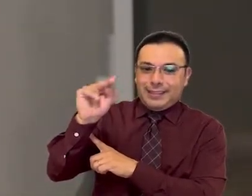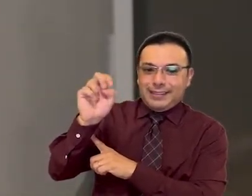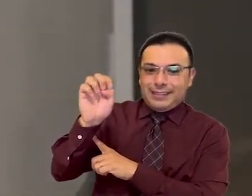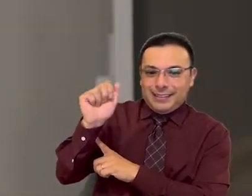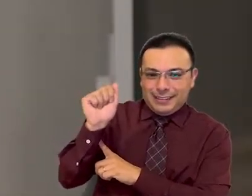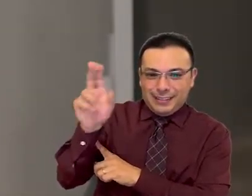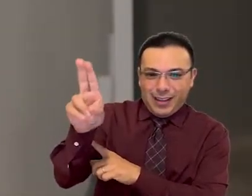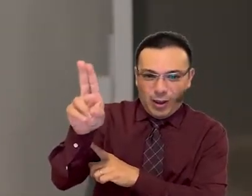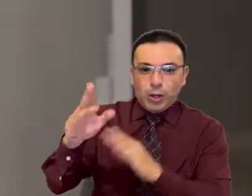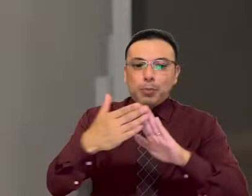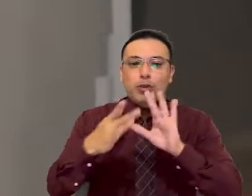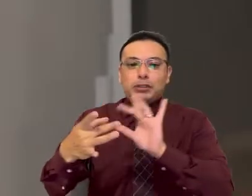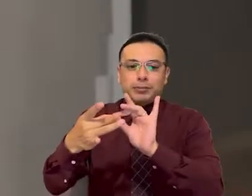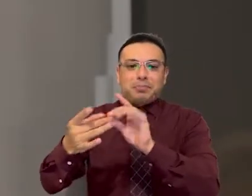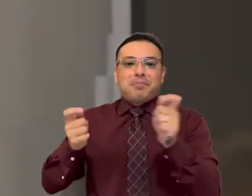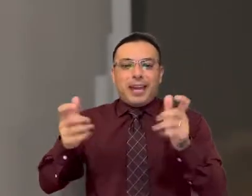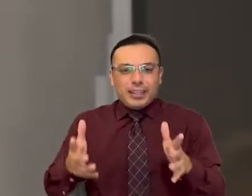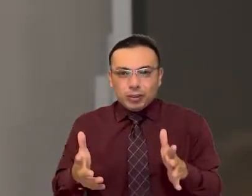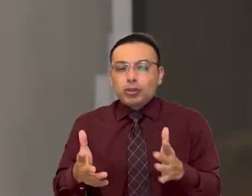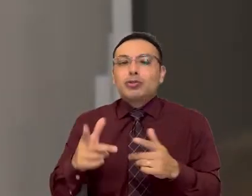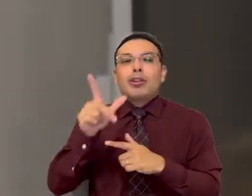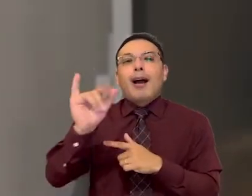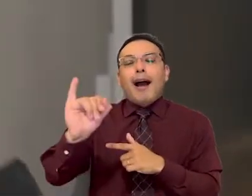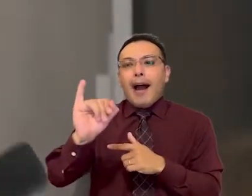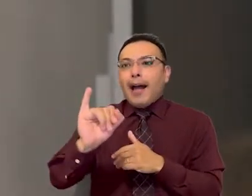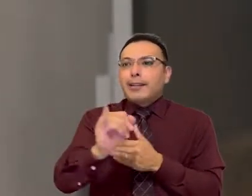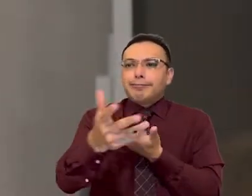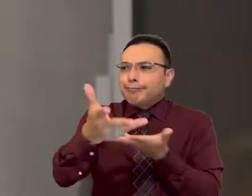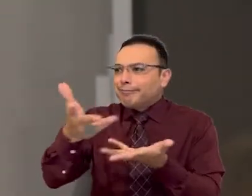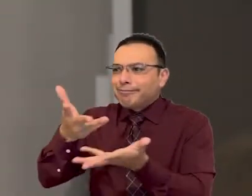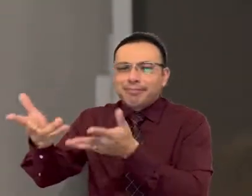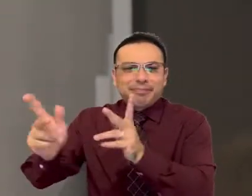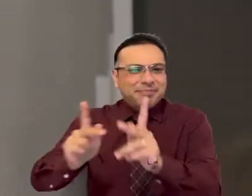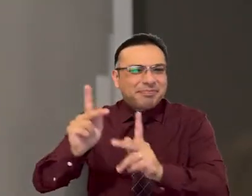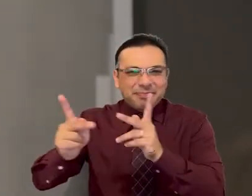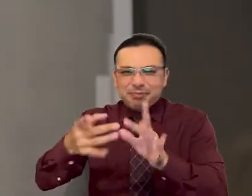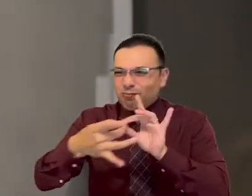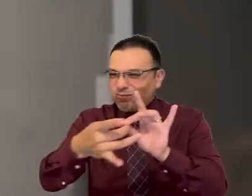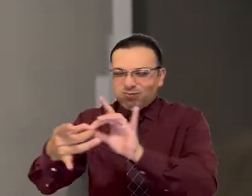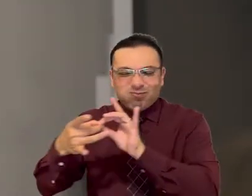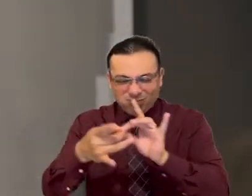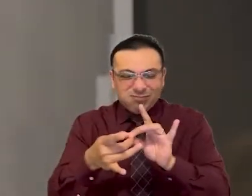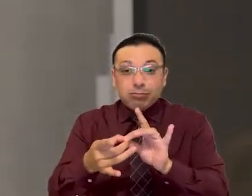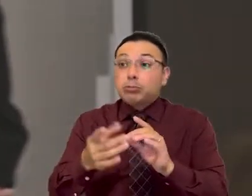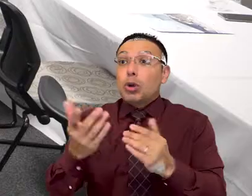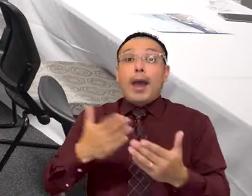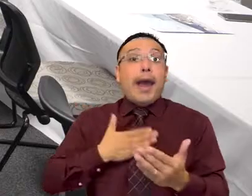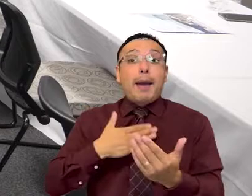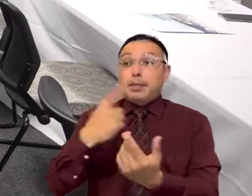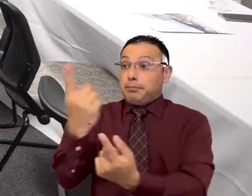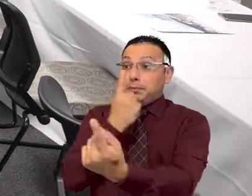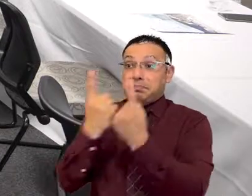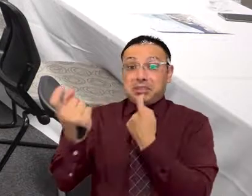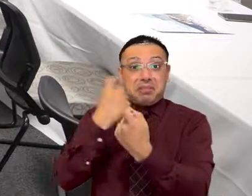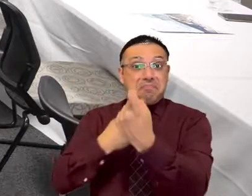I will be floating around the room, happy to answer any questions or help direct questions as they come about. Thanks.